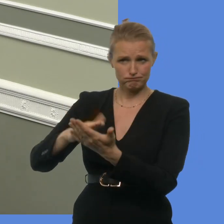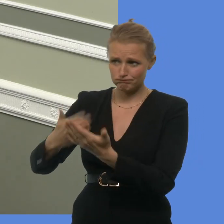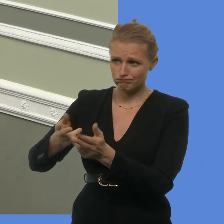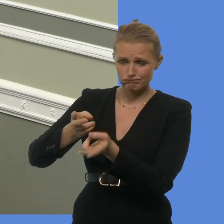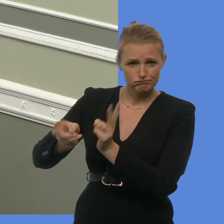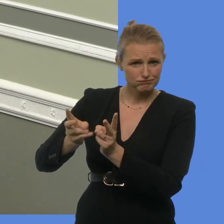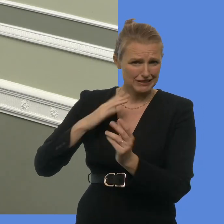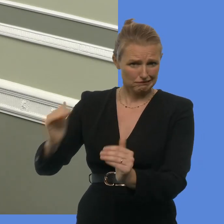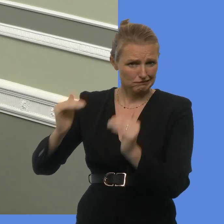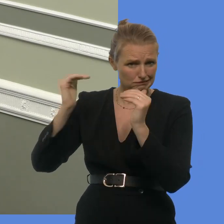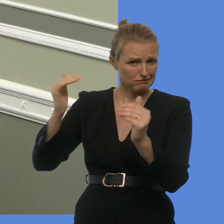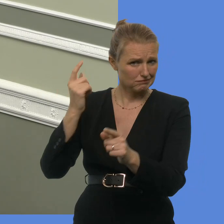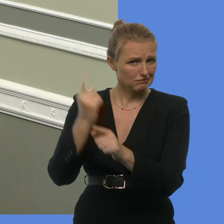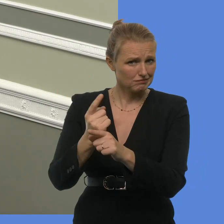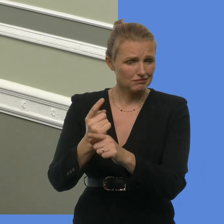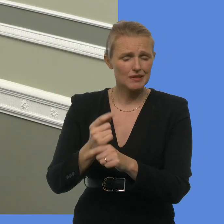communication.